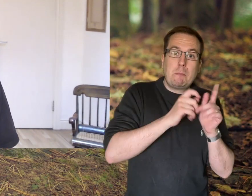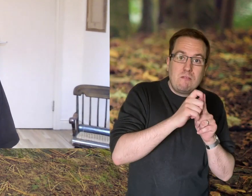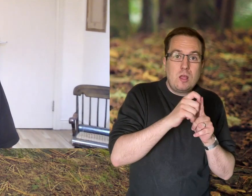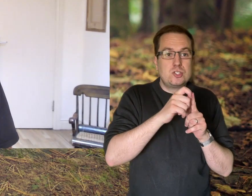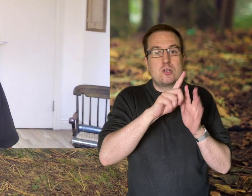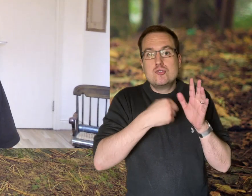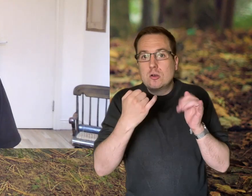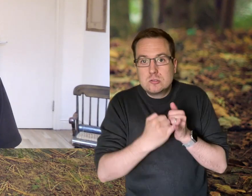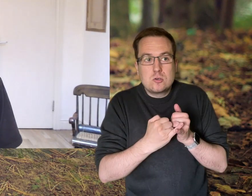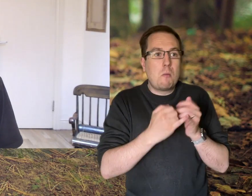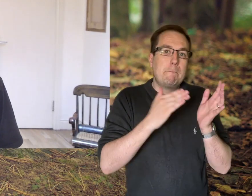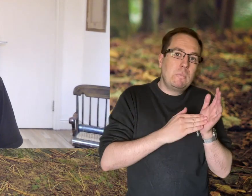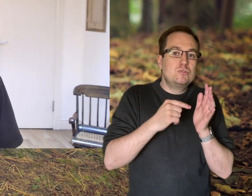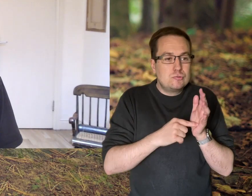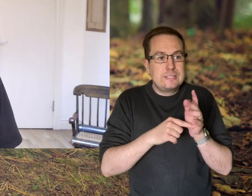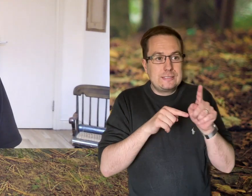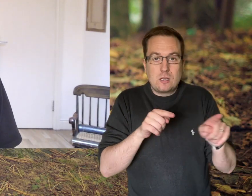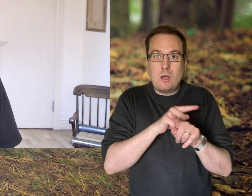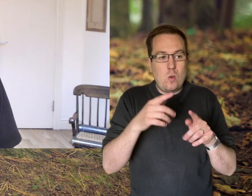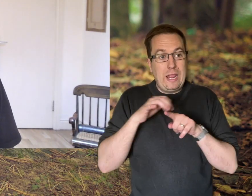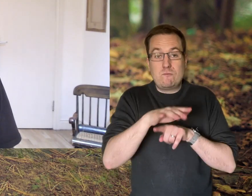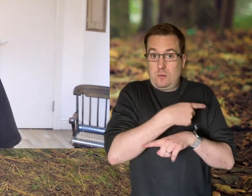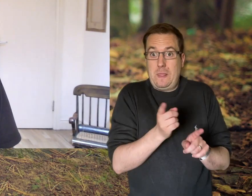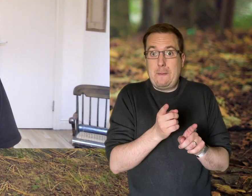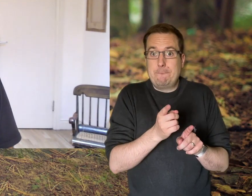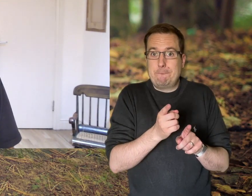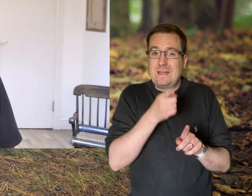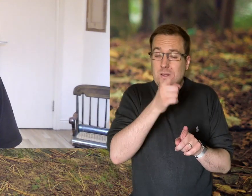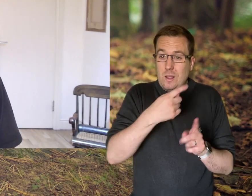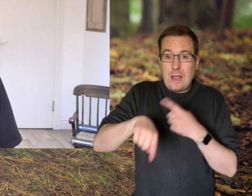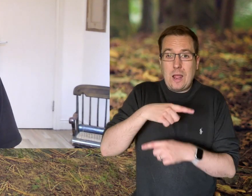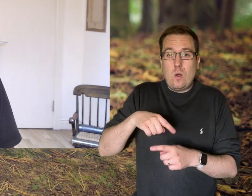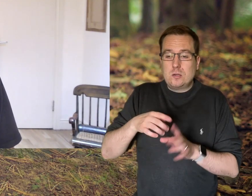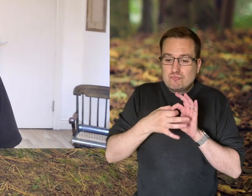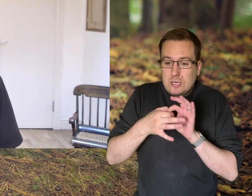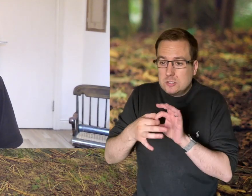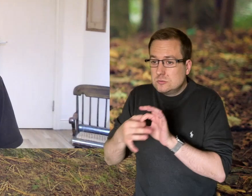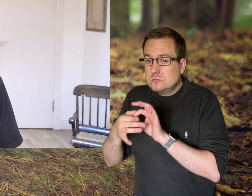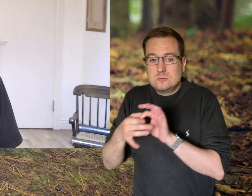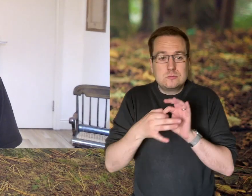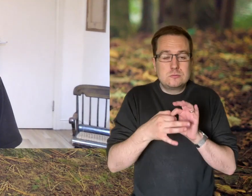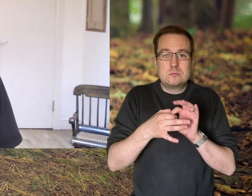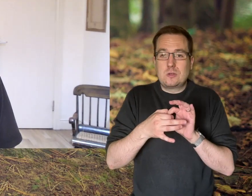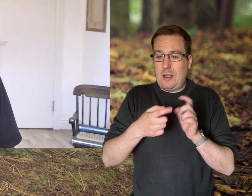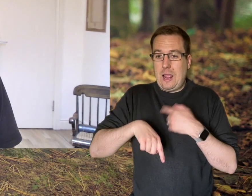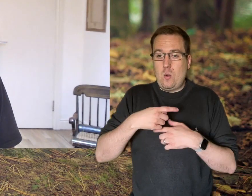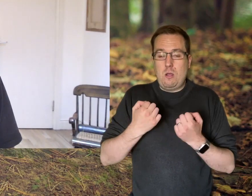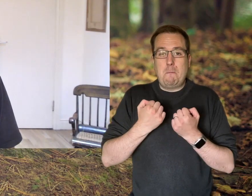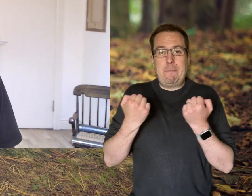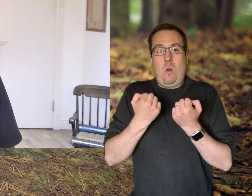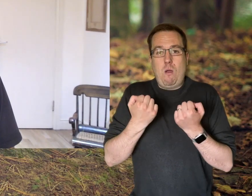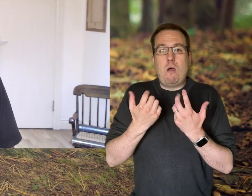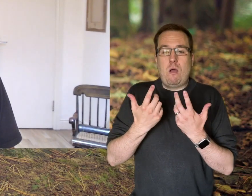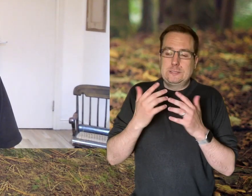Teresa. It goes to the heart of how we relate to each other, how we treat each other, what power is for. It speaks